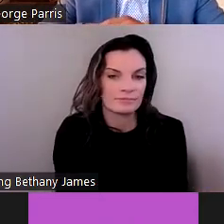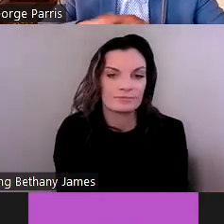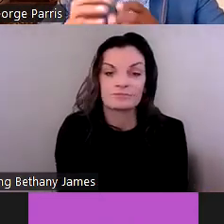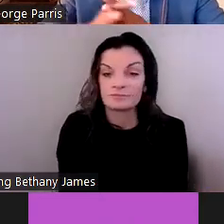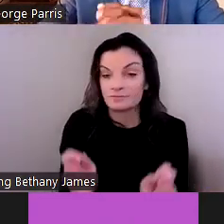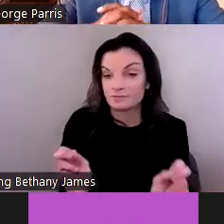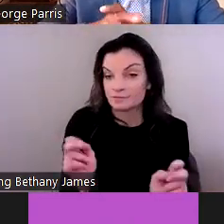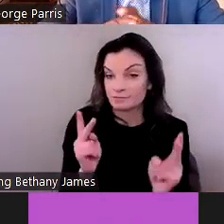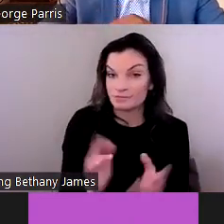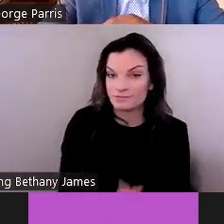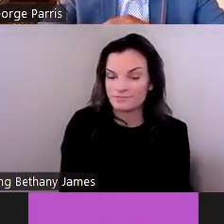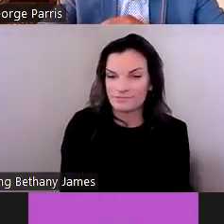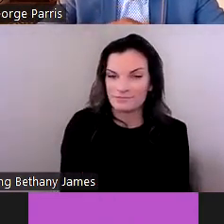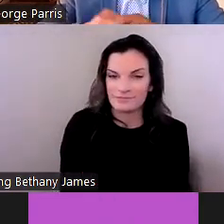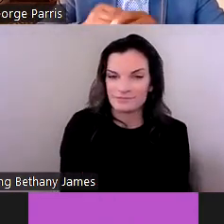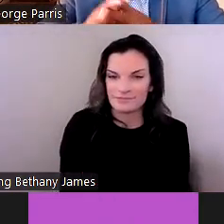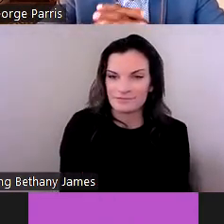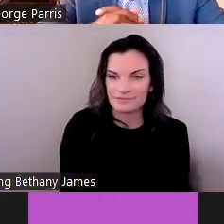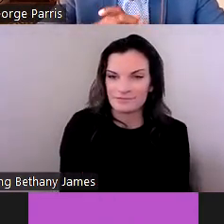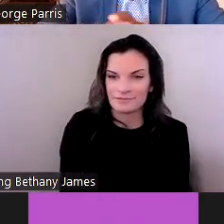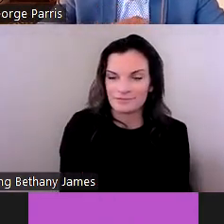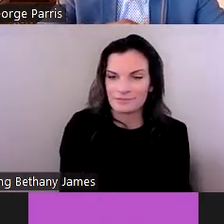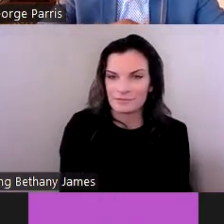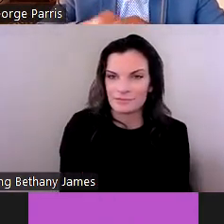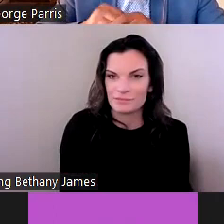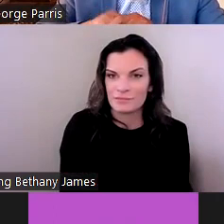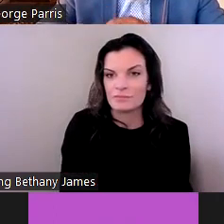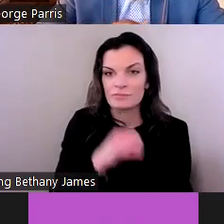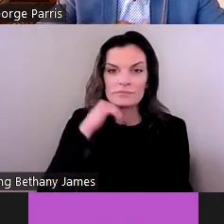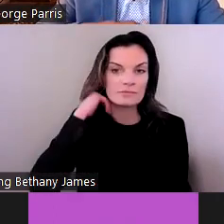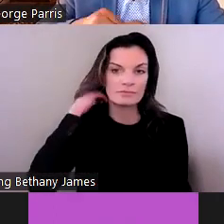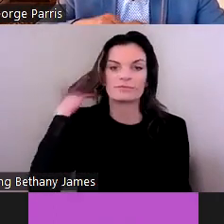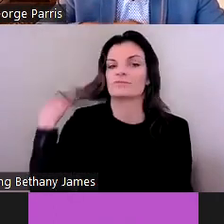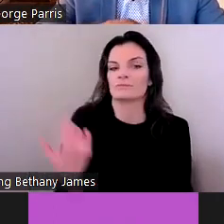Okay, Hello? go ahead, Alan. Okay, good. Thank you all.